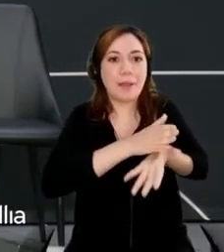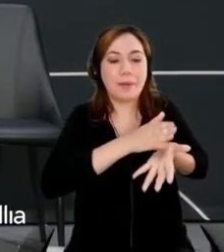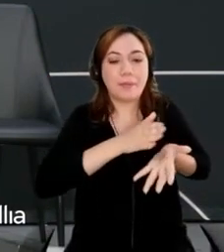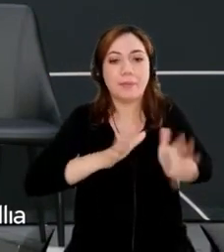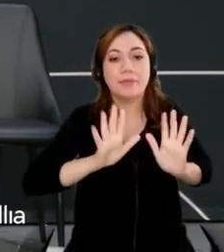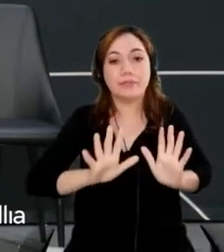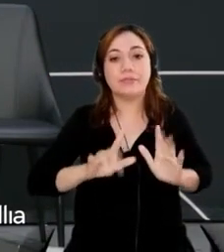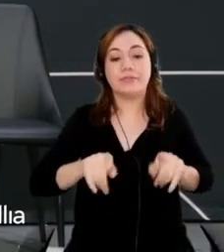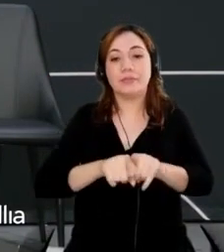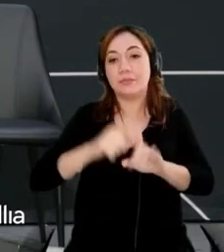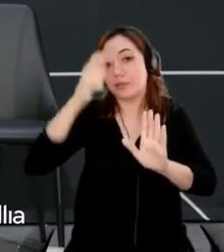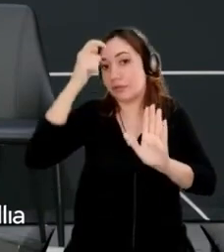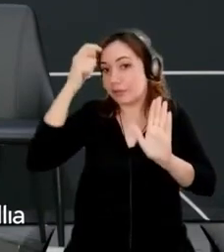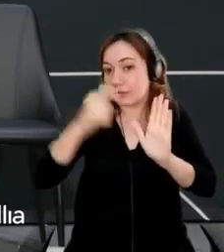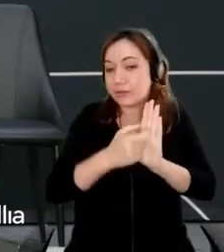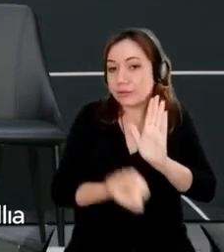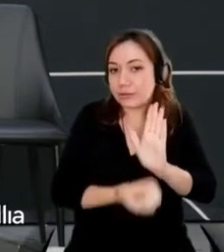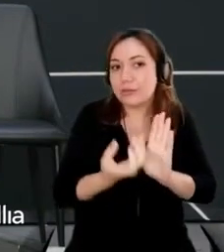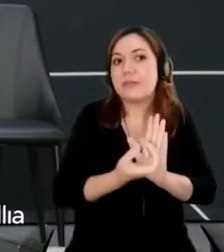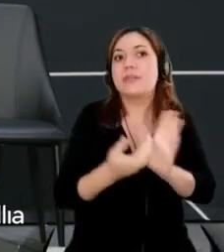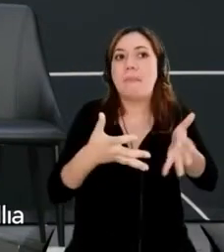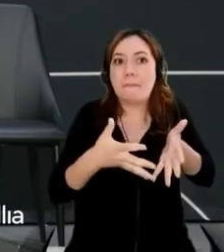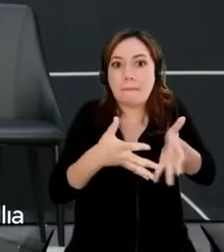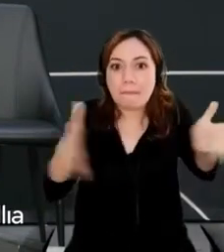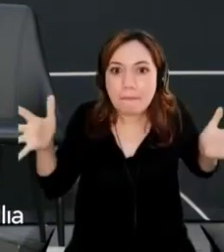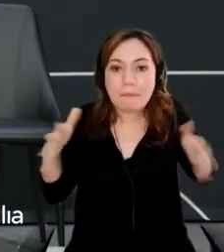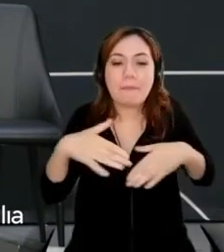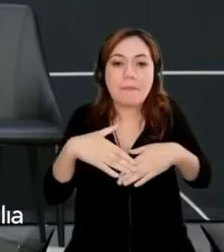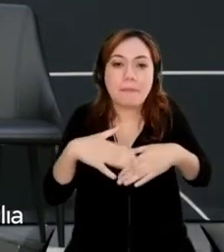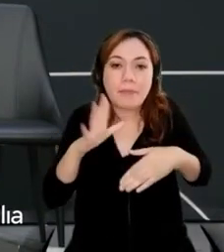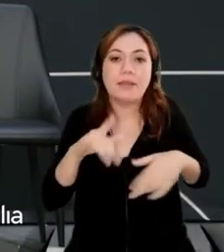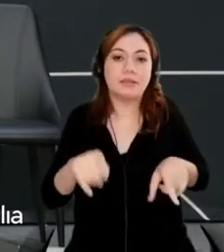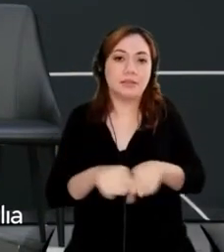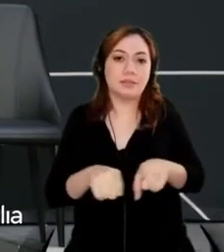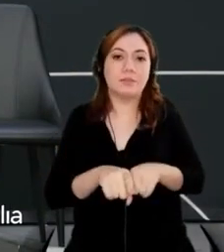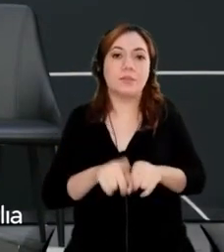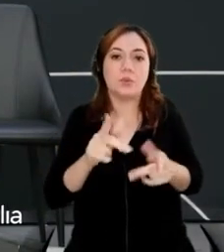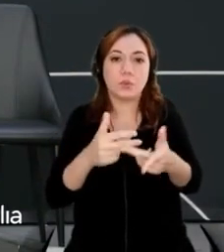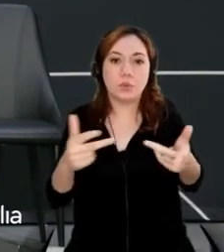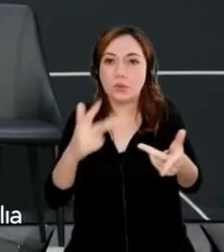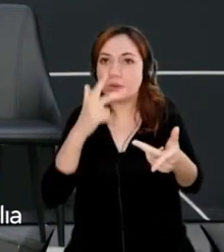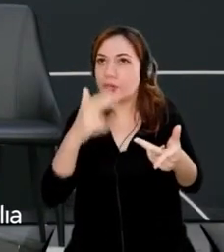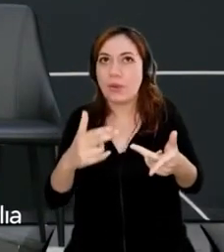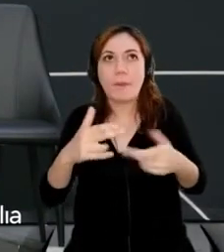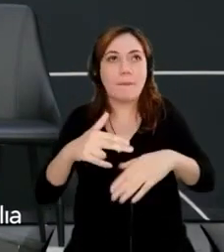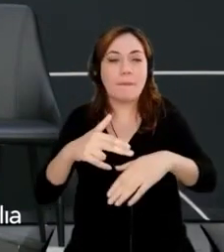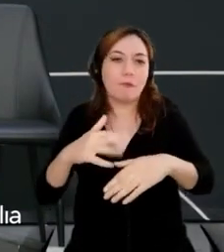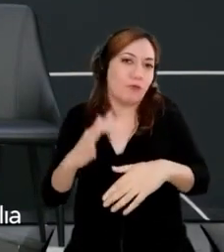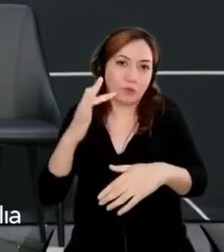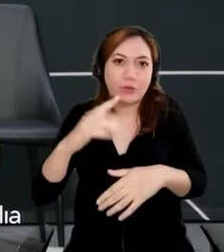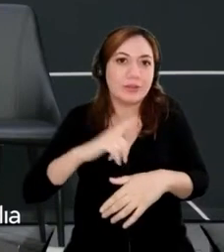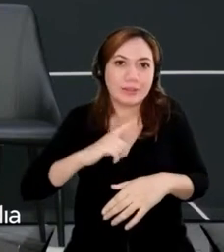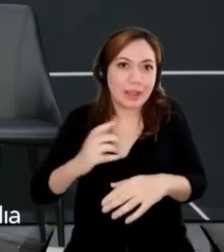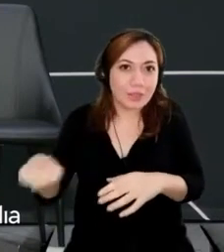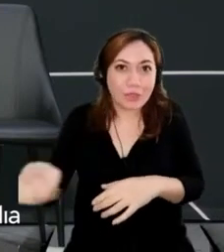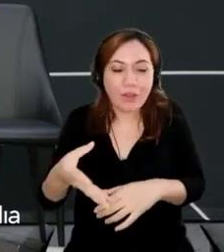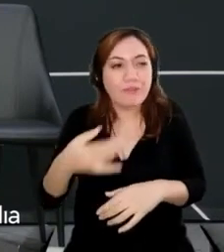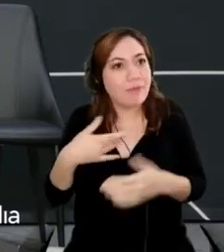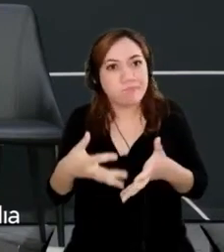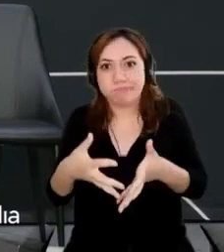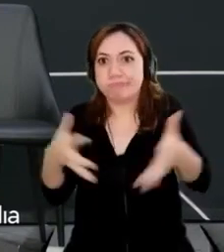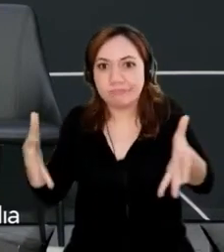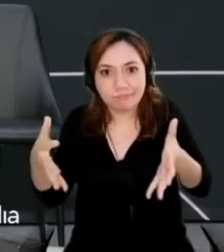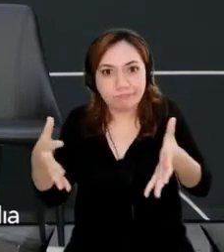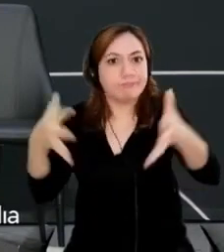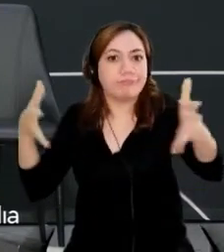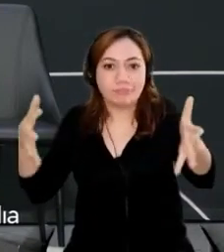big expansion, with other things that are going to be coming at us, more big expansions. So that's the first observation about